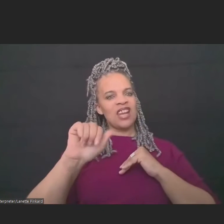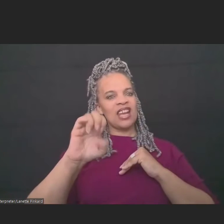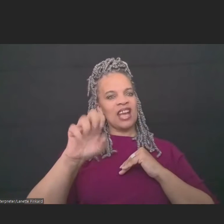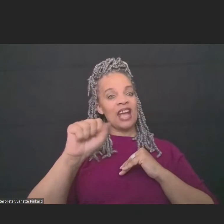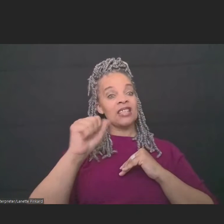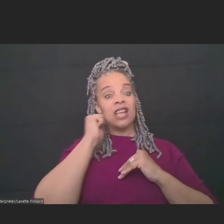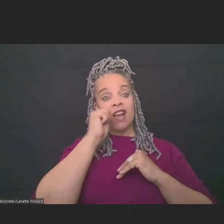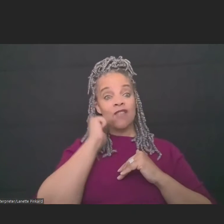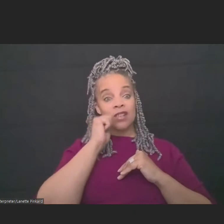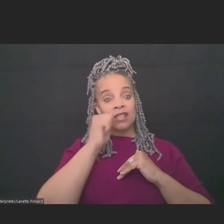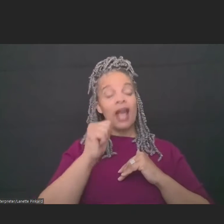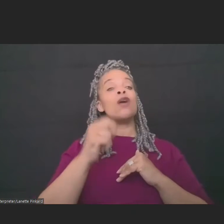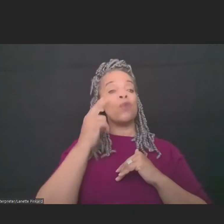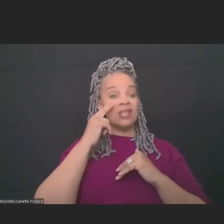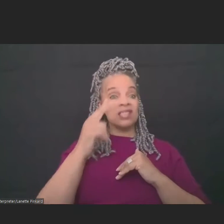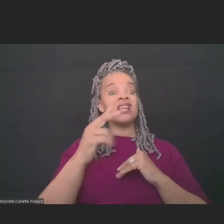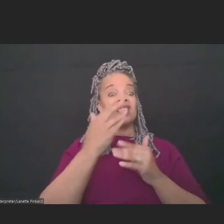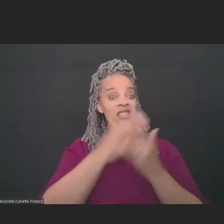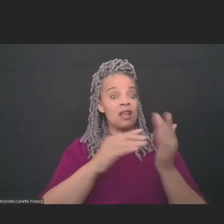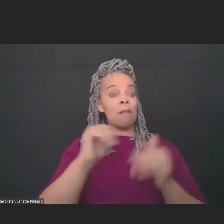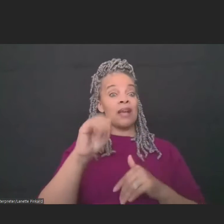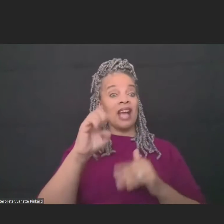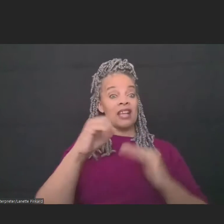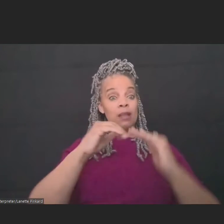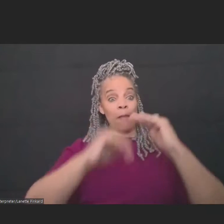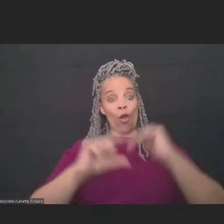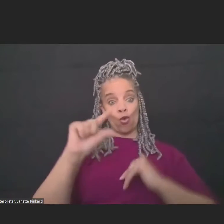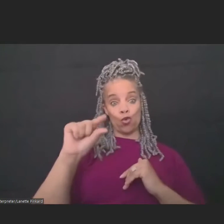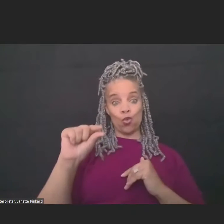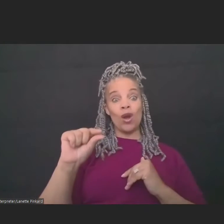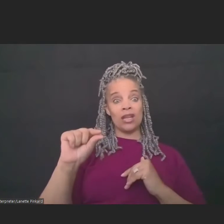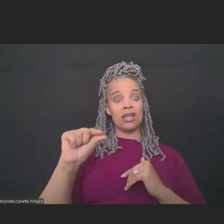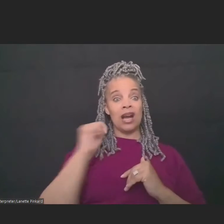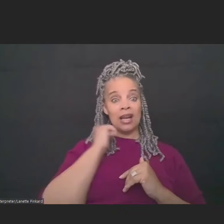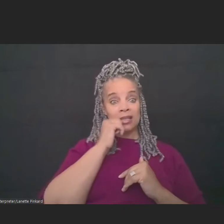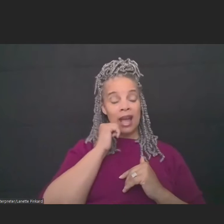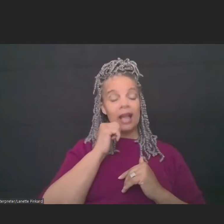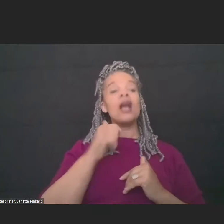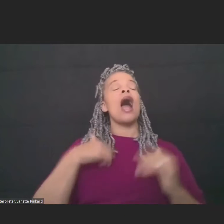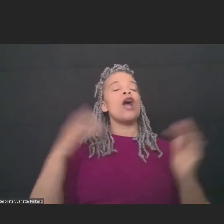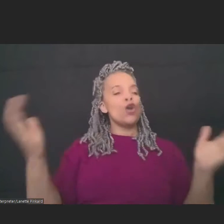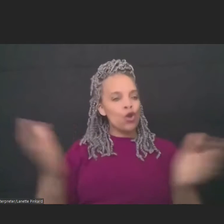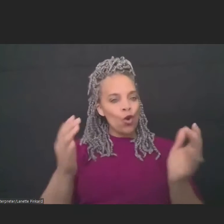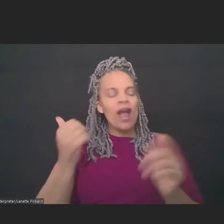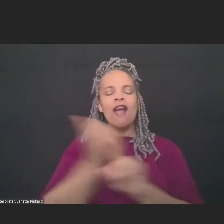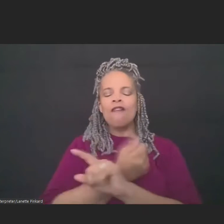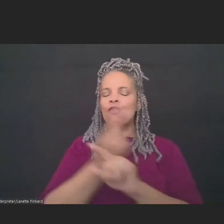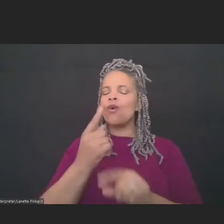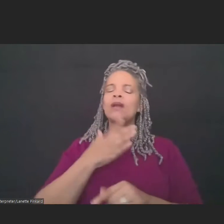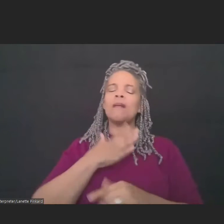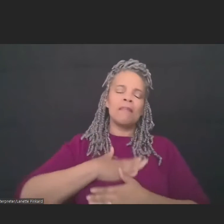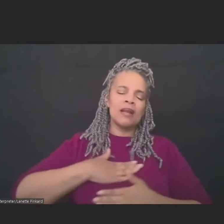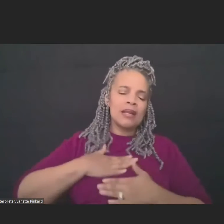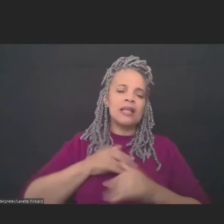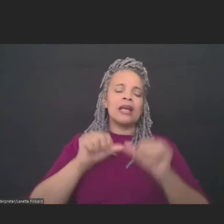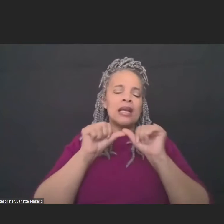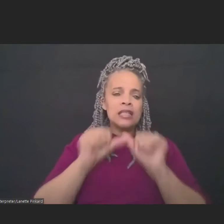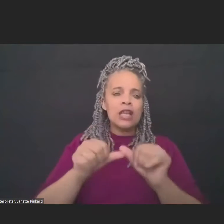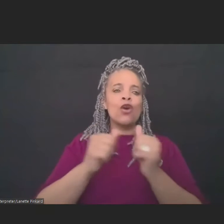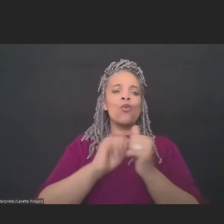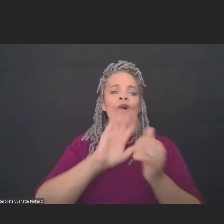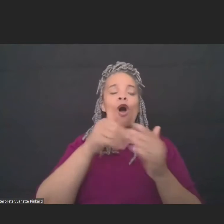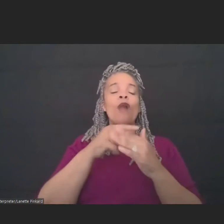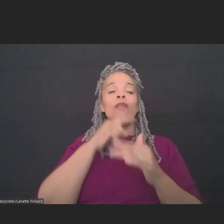seen cases below 20 in the last week. I encourage everyone to continue with all of the public